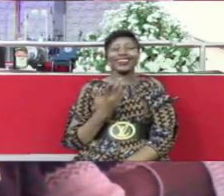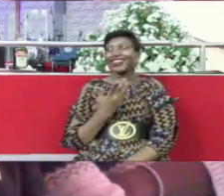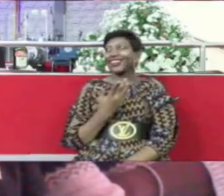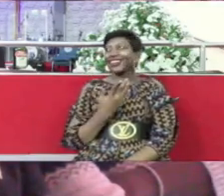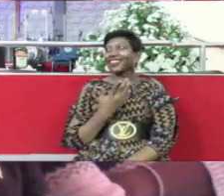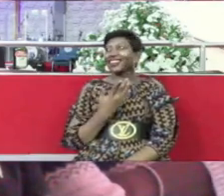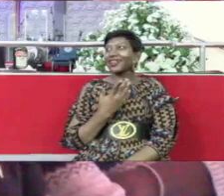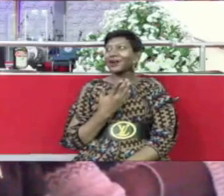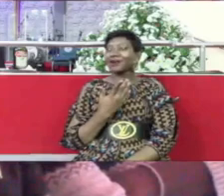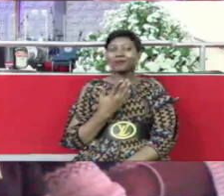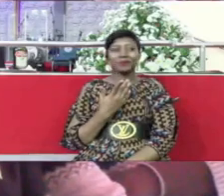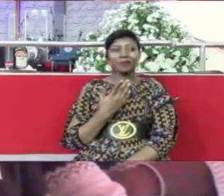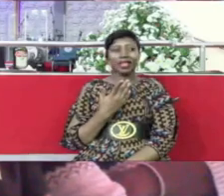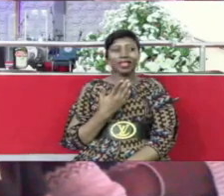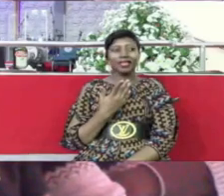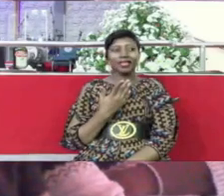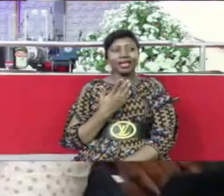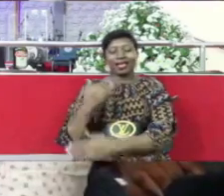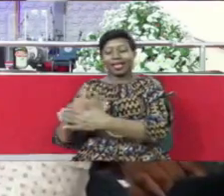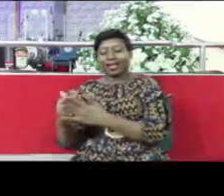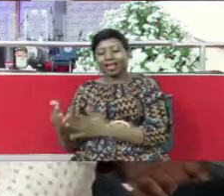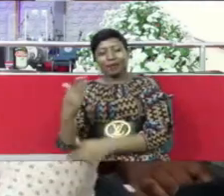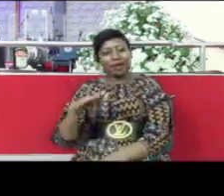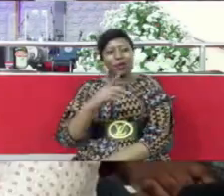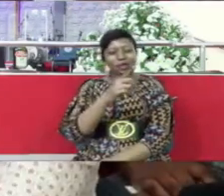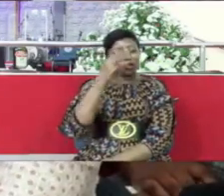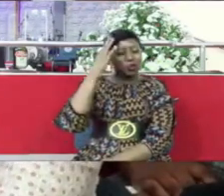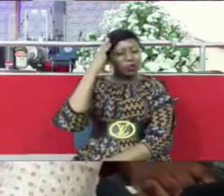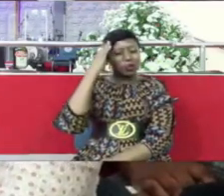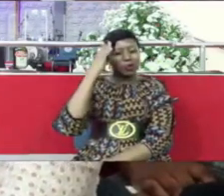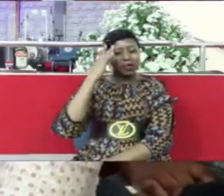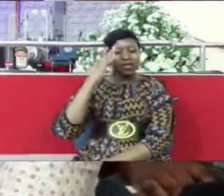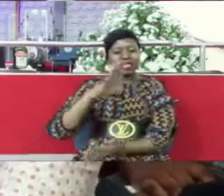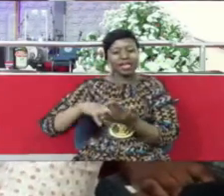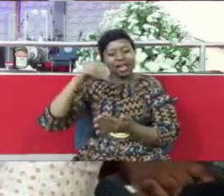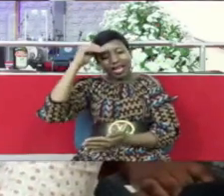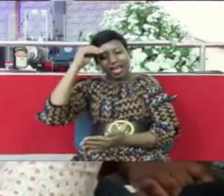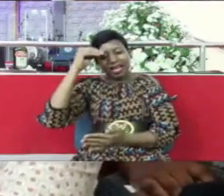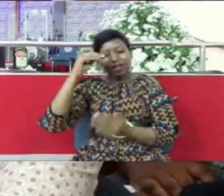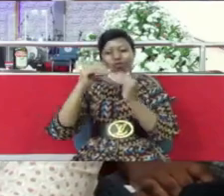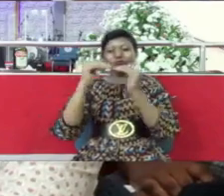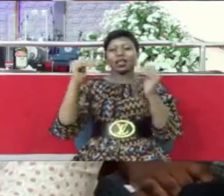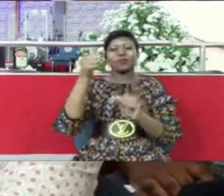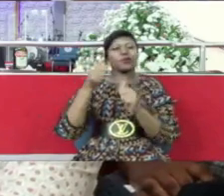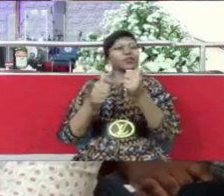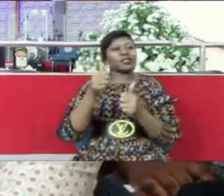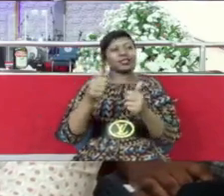Uyo mmekaa naye umejua amesoma mpaka wapi? Si lazima akwambie. They have to tell you first. Usimwambie. Don't tell